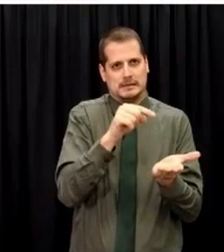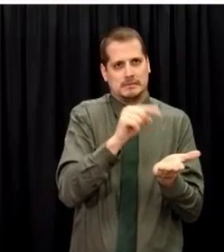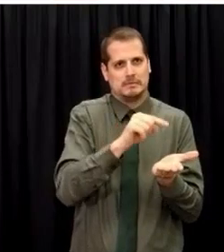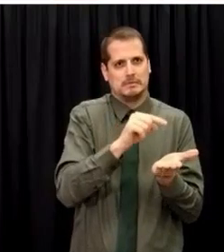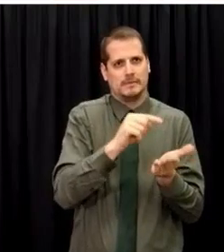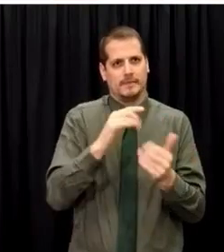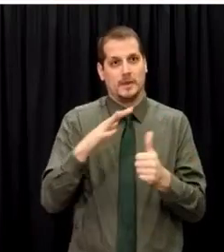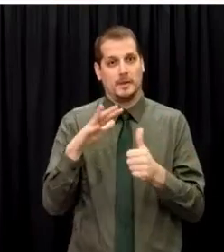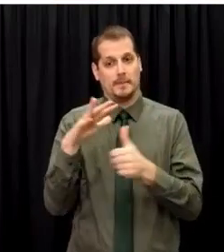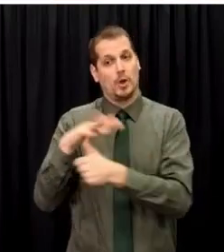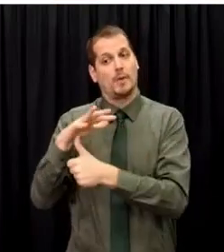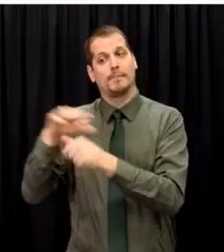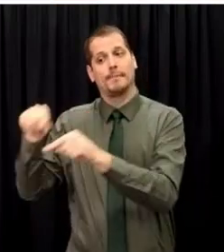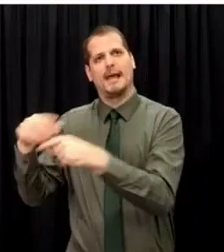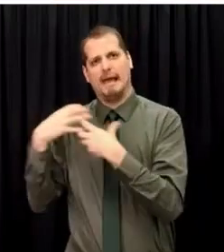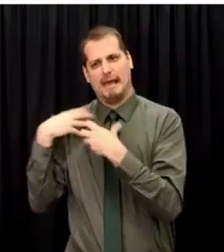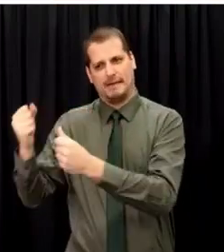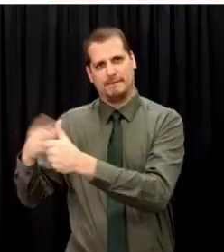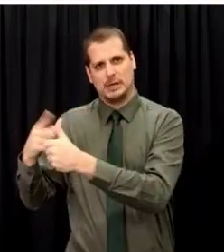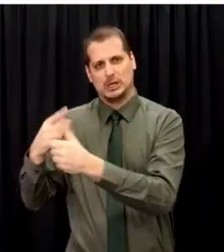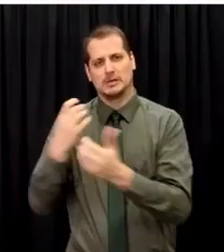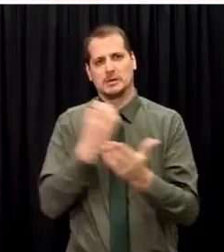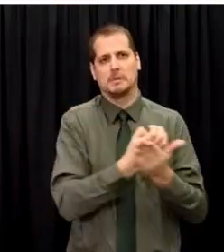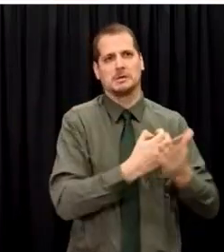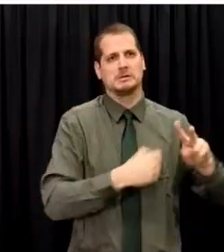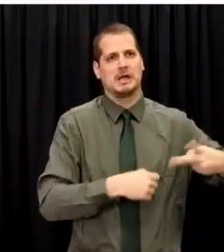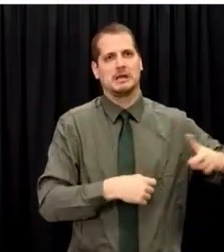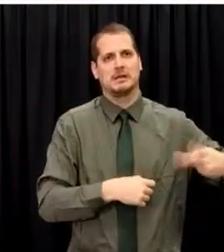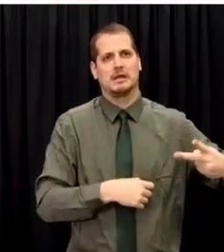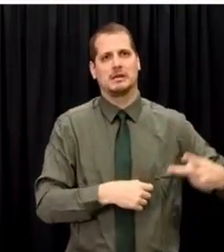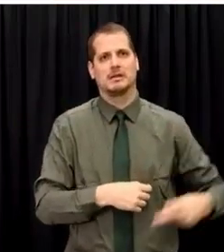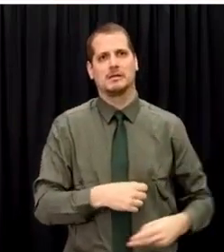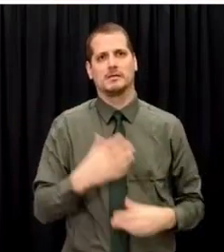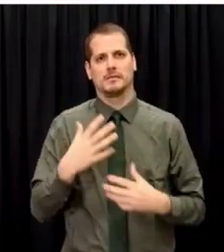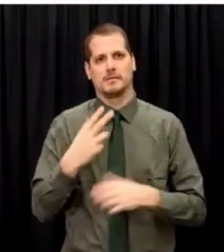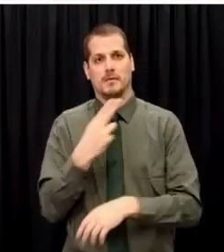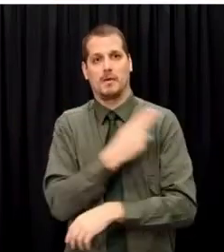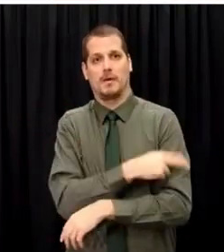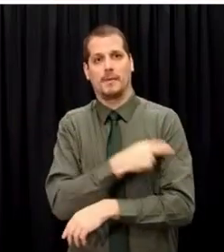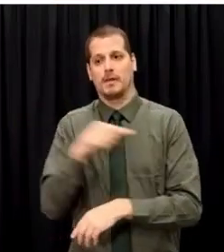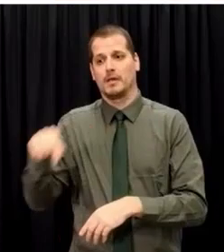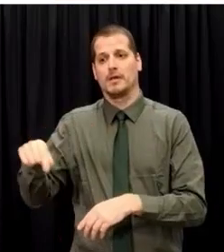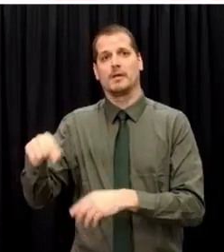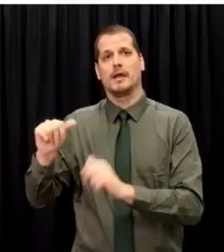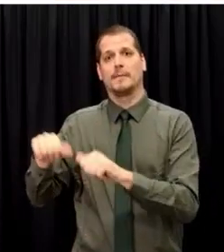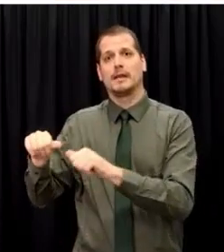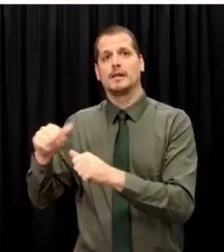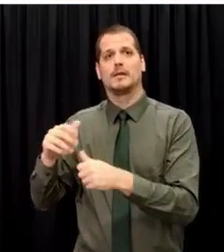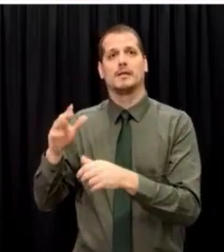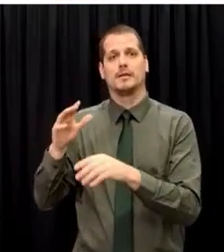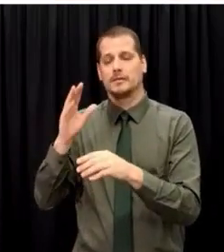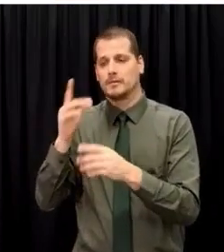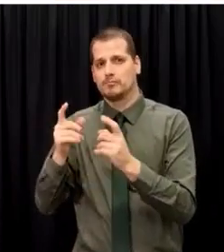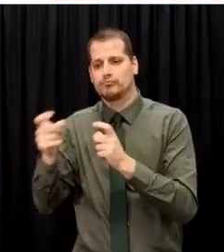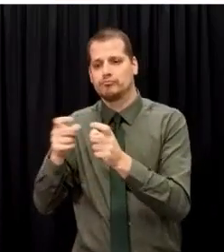underneath our ability, our capacity for our hospitals. How do we do that and still open up sectors?